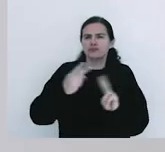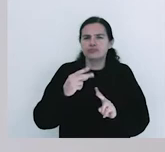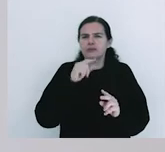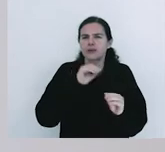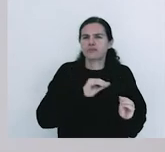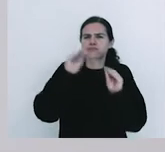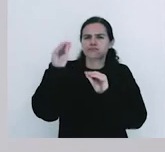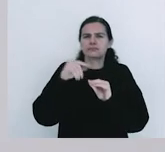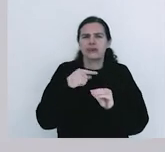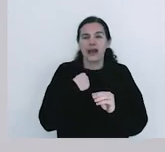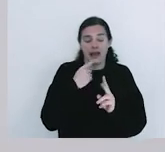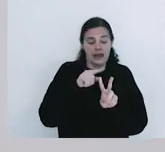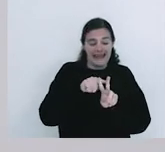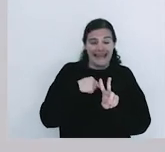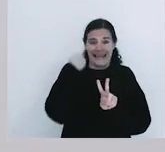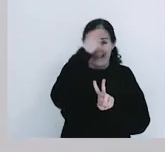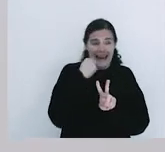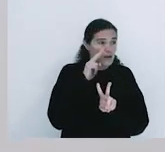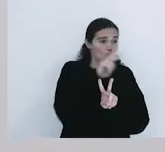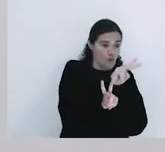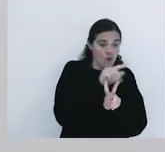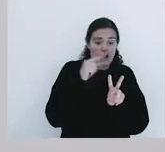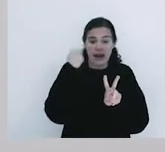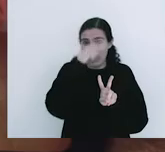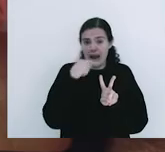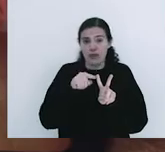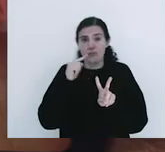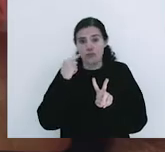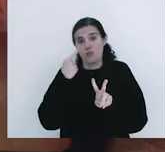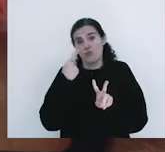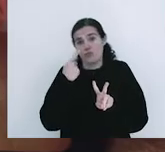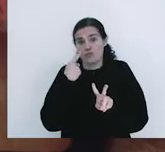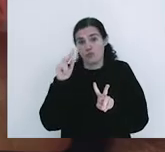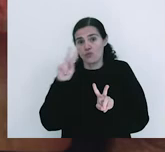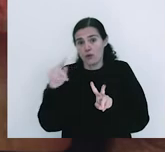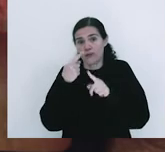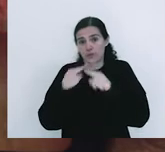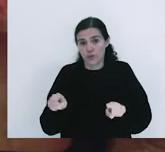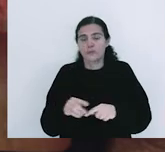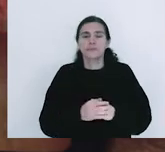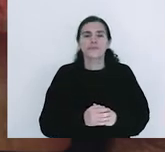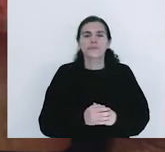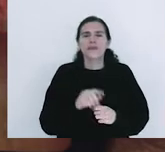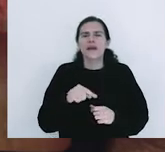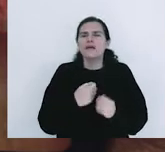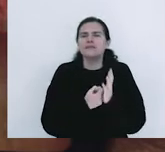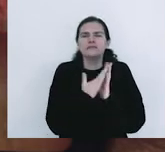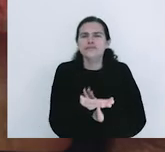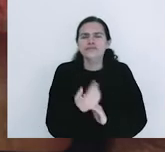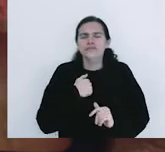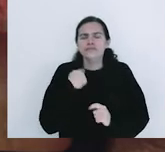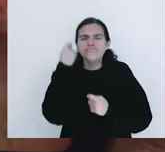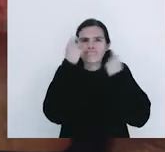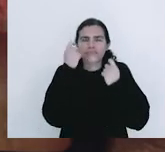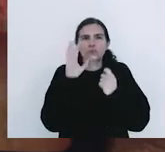passage, with one face looking in one direction and the other face looking in the other direction. And in many ways, I think